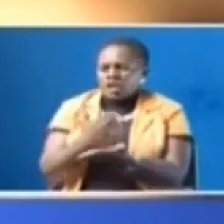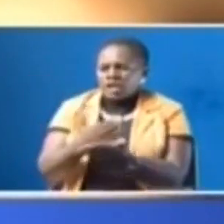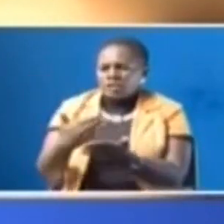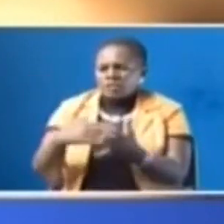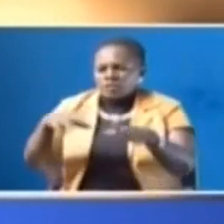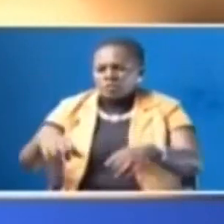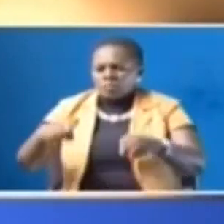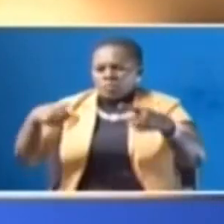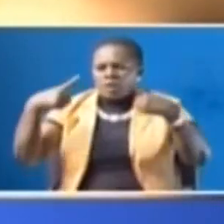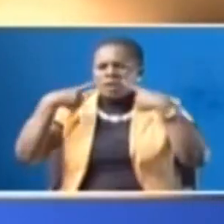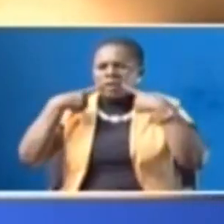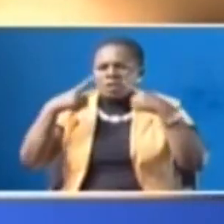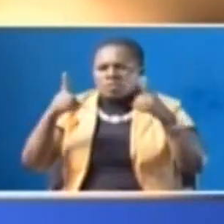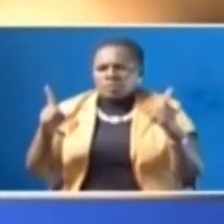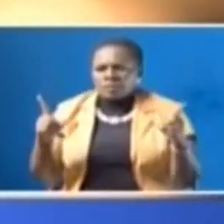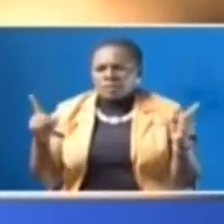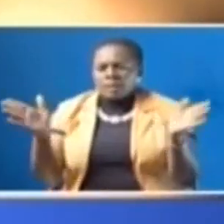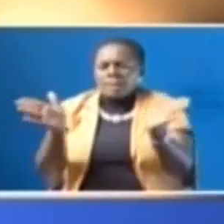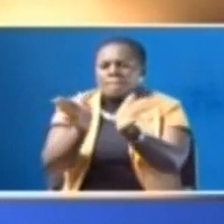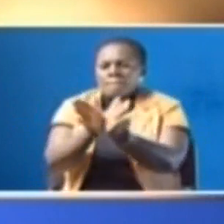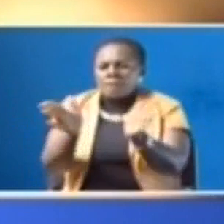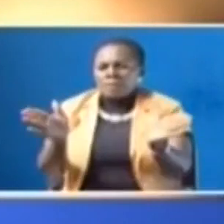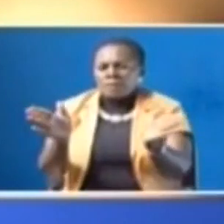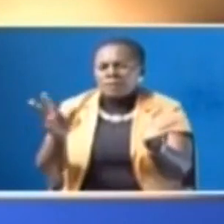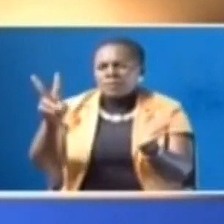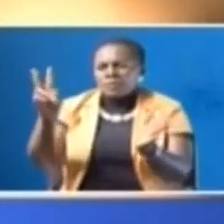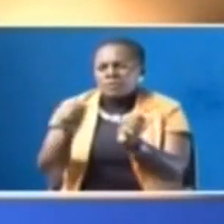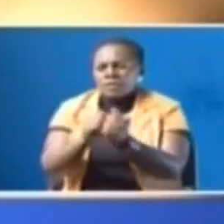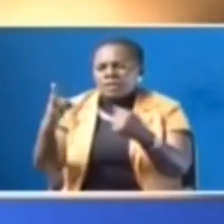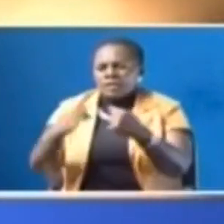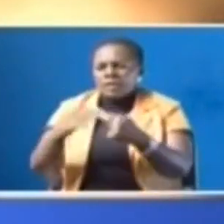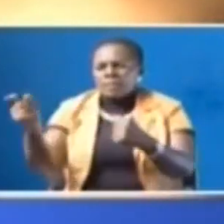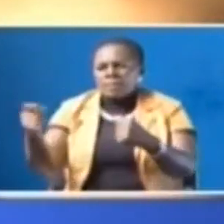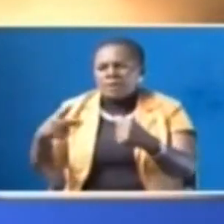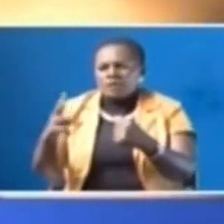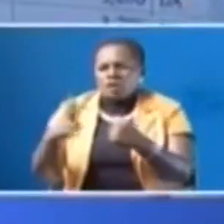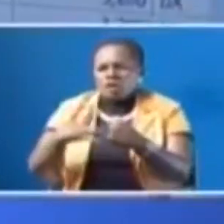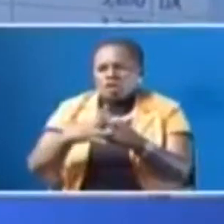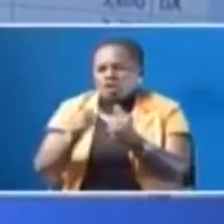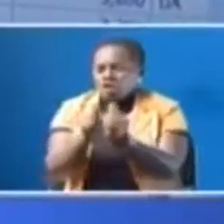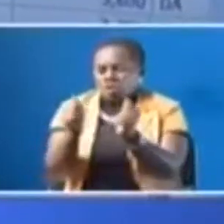takeover announcement was made public in October 2018.